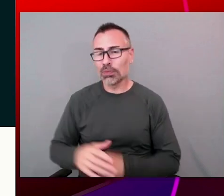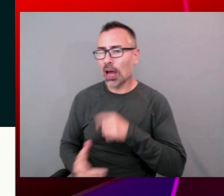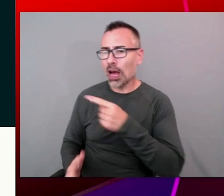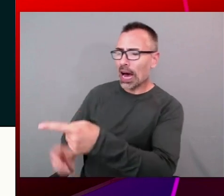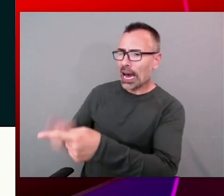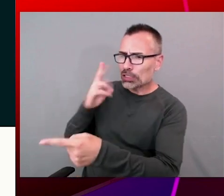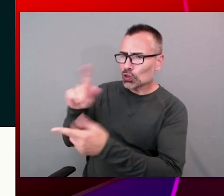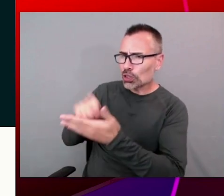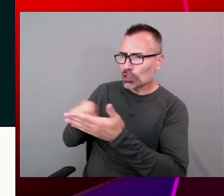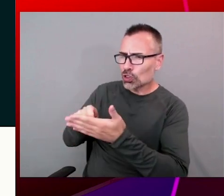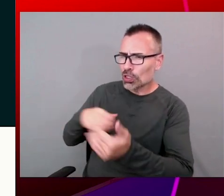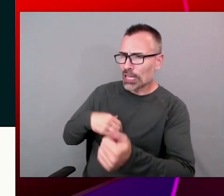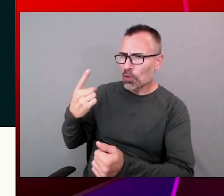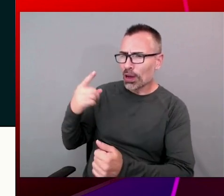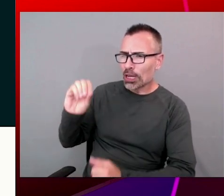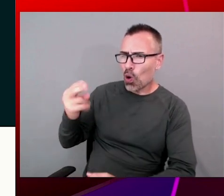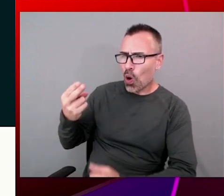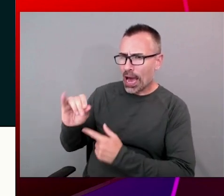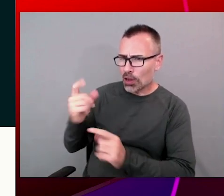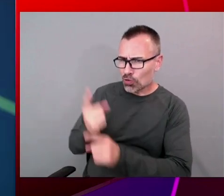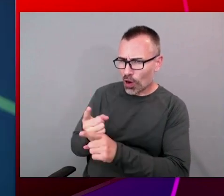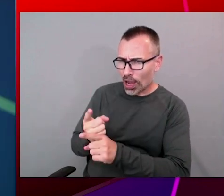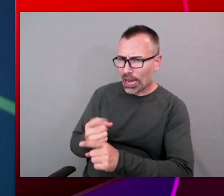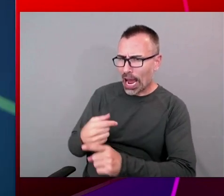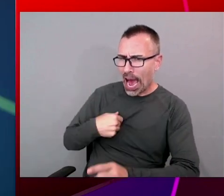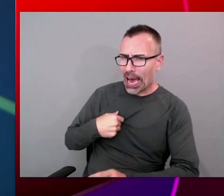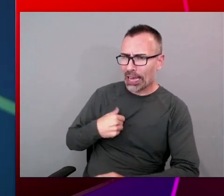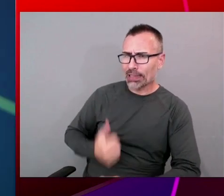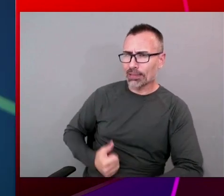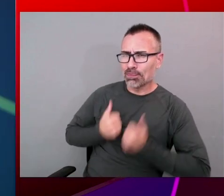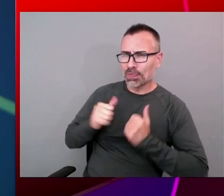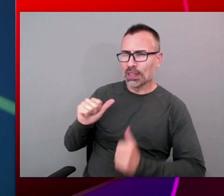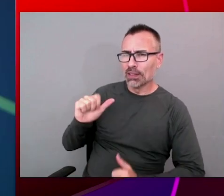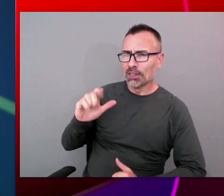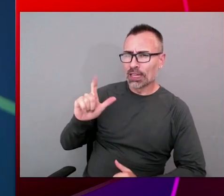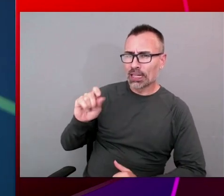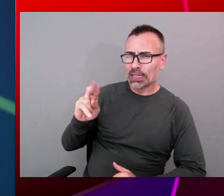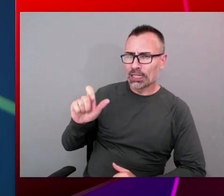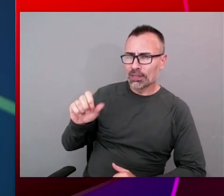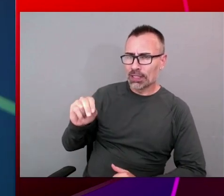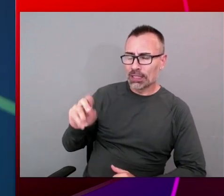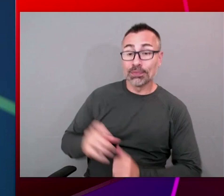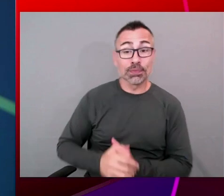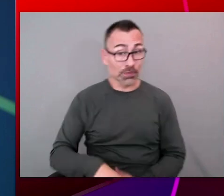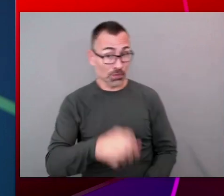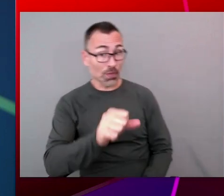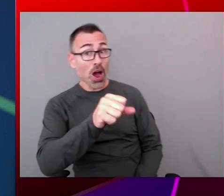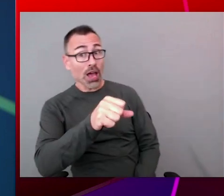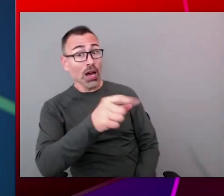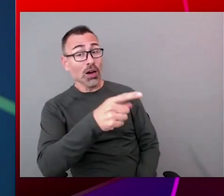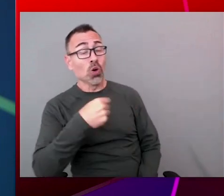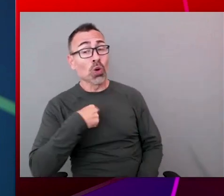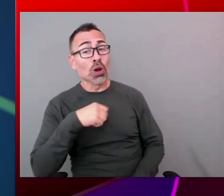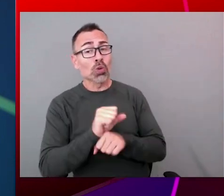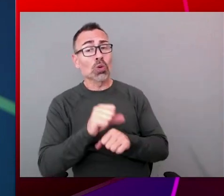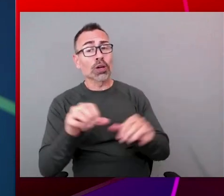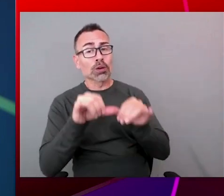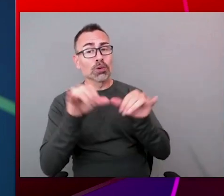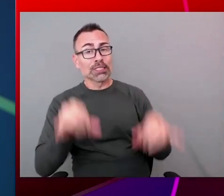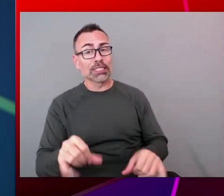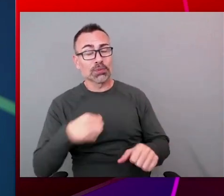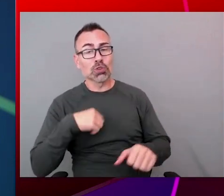from Cleveland. Oh yeah. So we are going. So we have. We're working with systems. Mm-hmm. So we're working with community colleges in